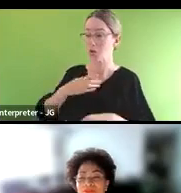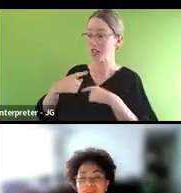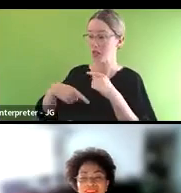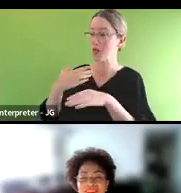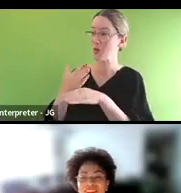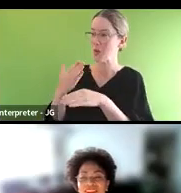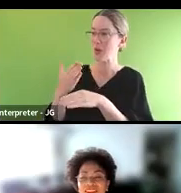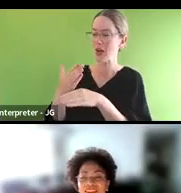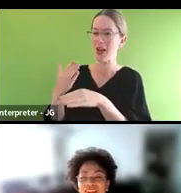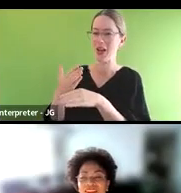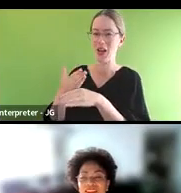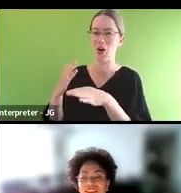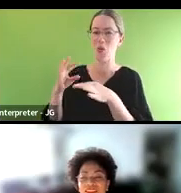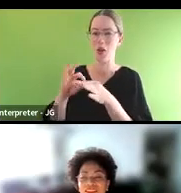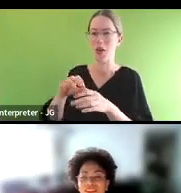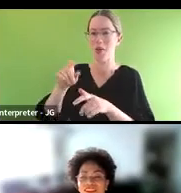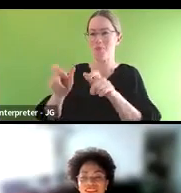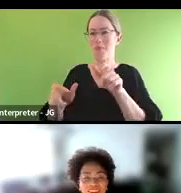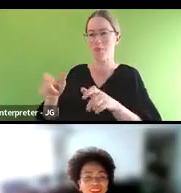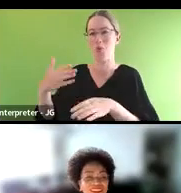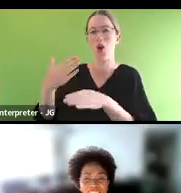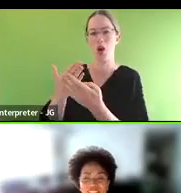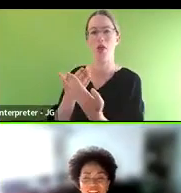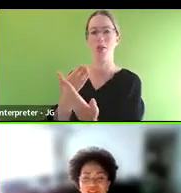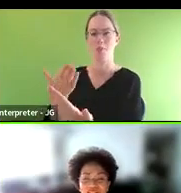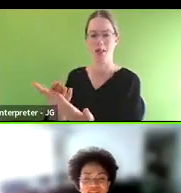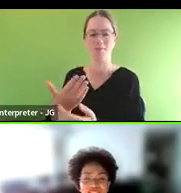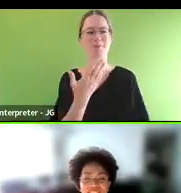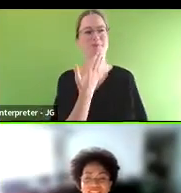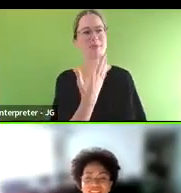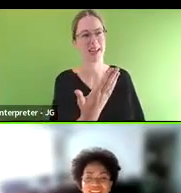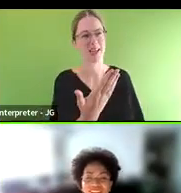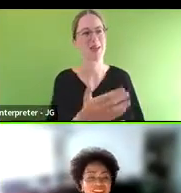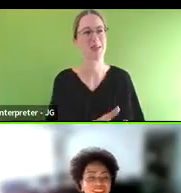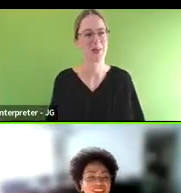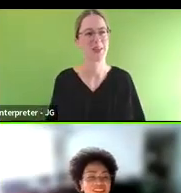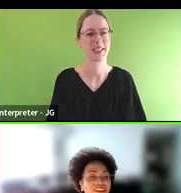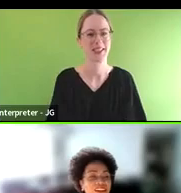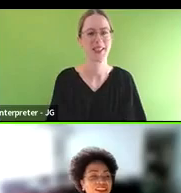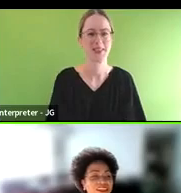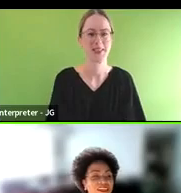with those who are working on this bill. Thank you.